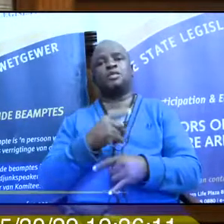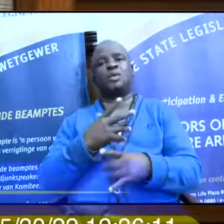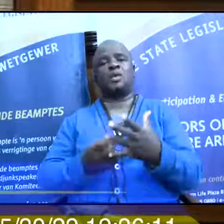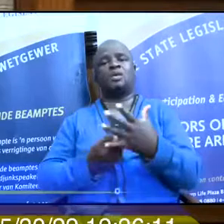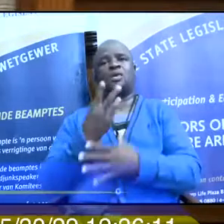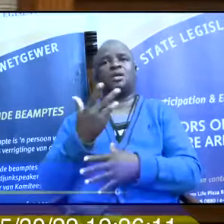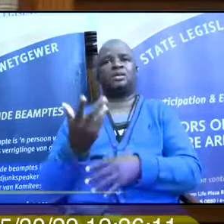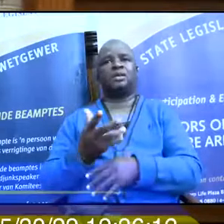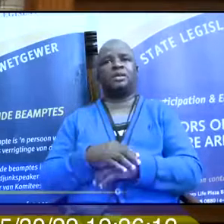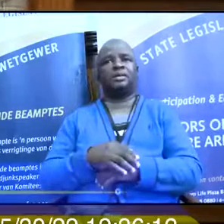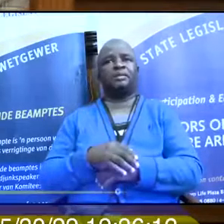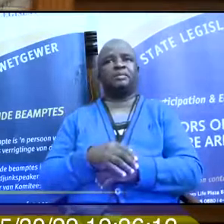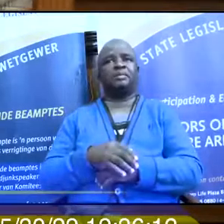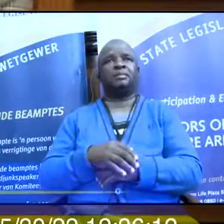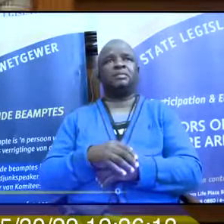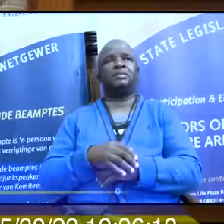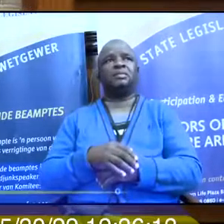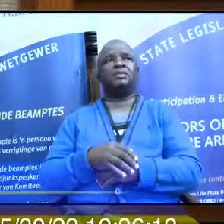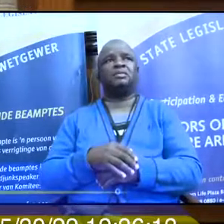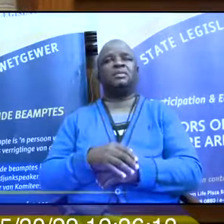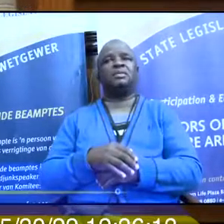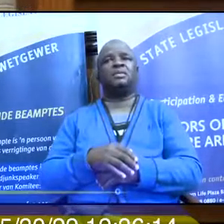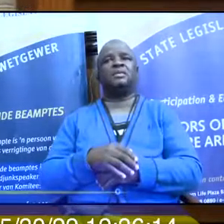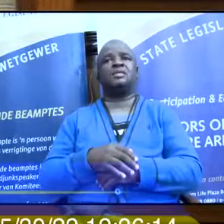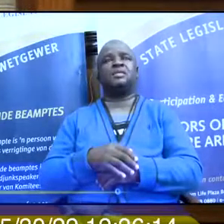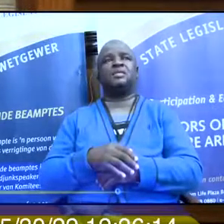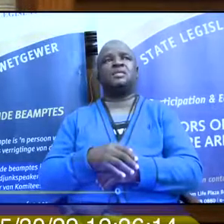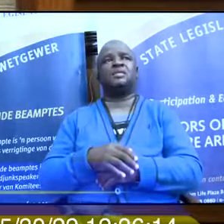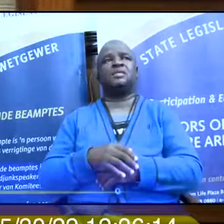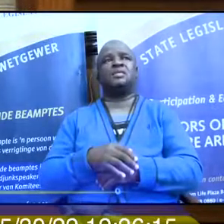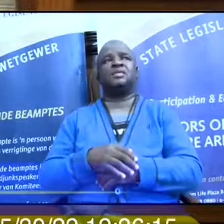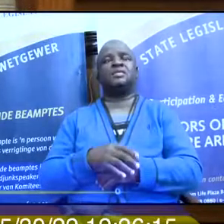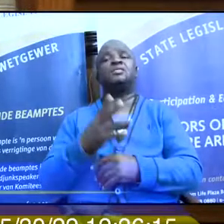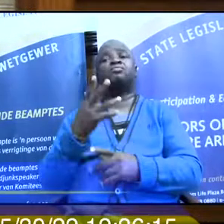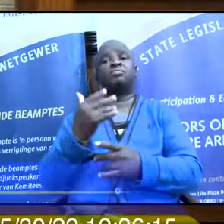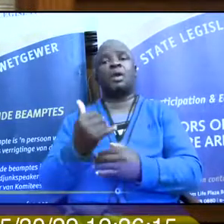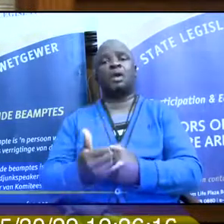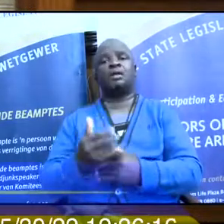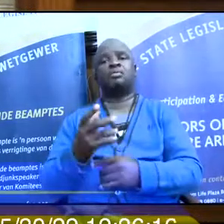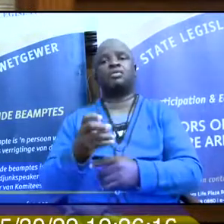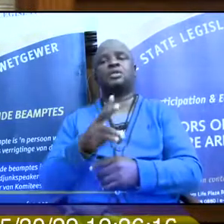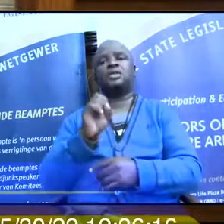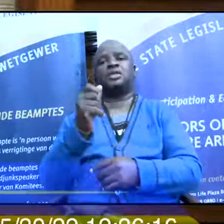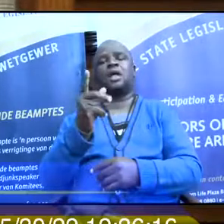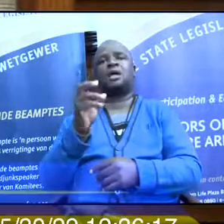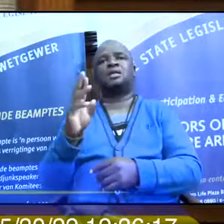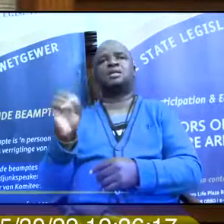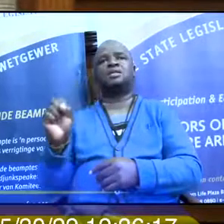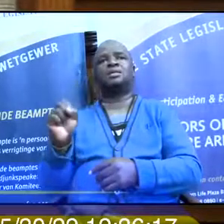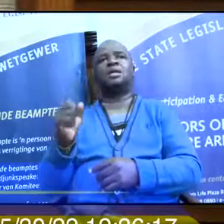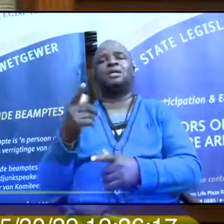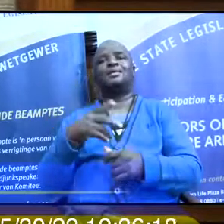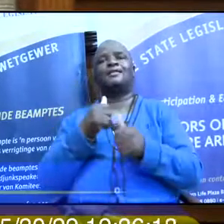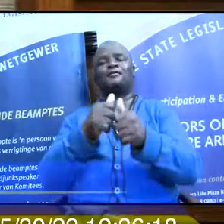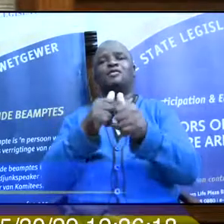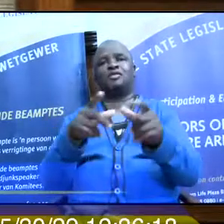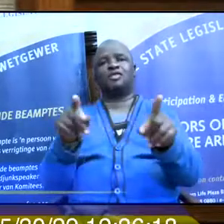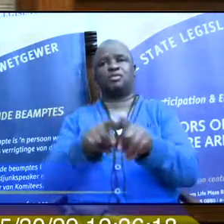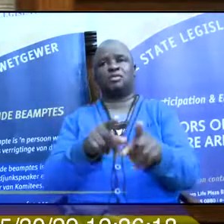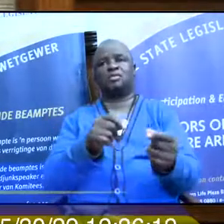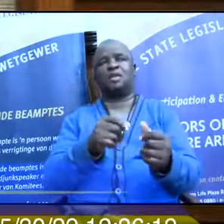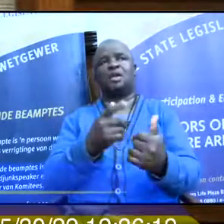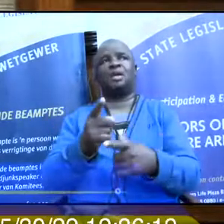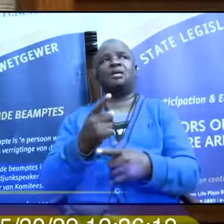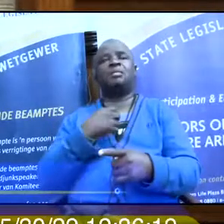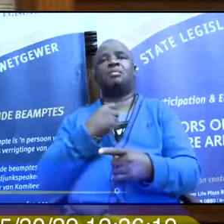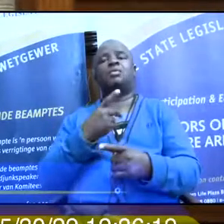is that recently we have witnessed that south african revenue service immediately followed this route by reneging